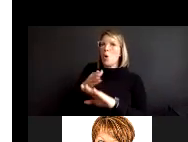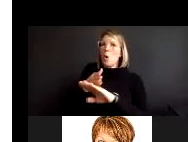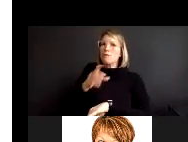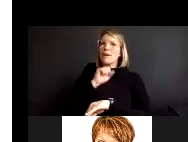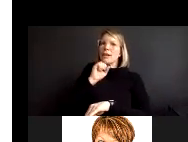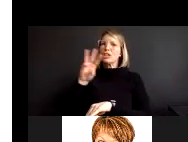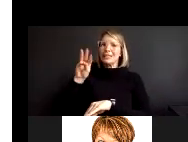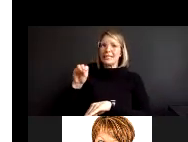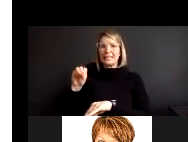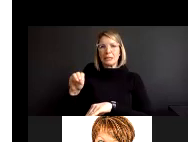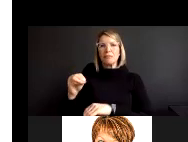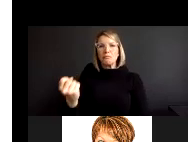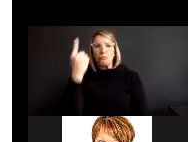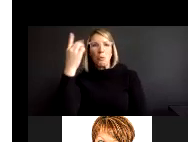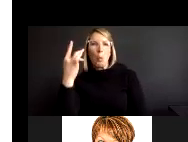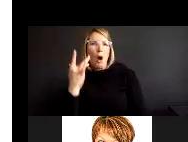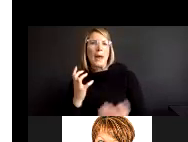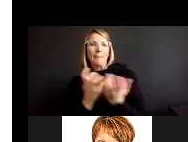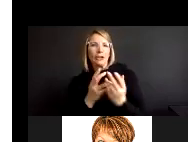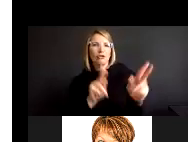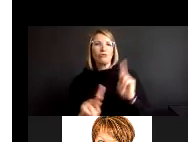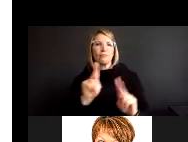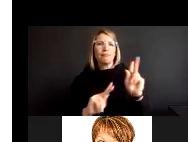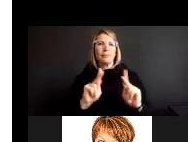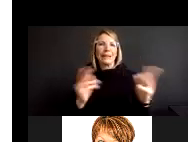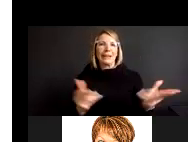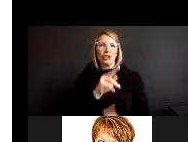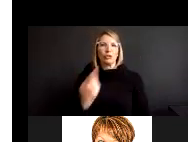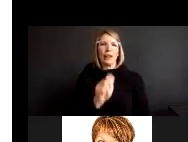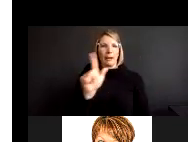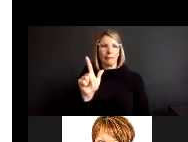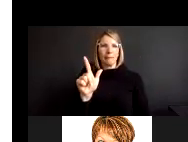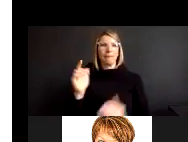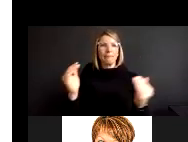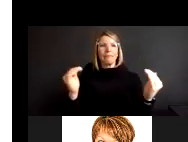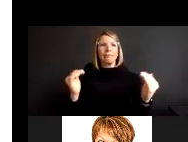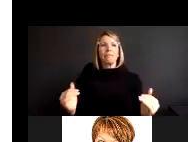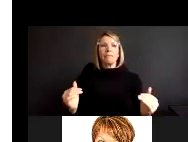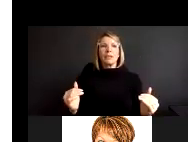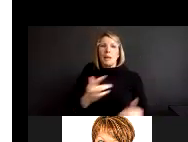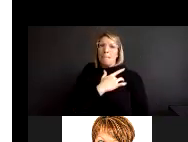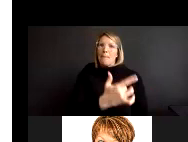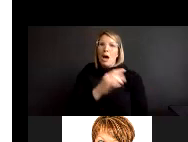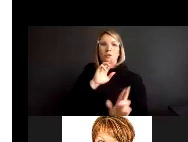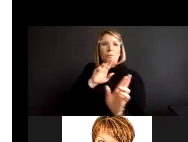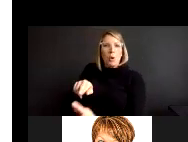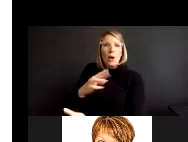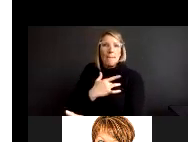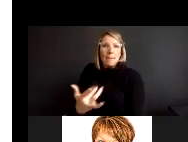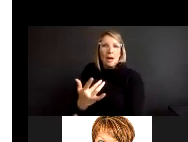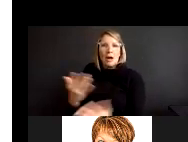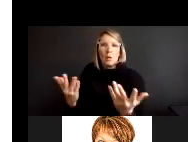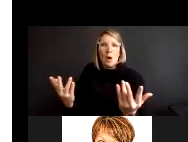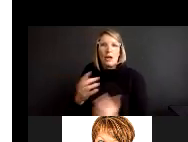Neglect and self-neglect are among the most common sources of abuse, reported sources of